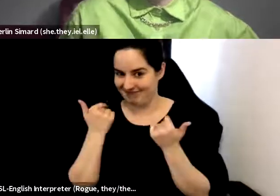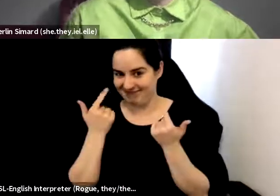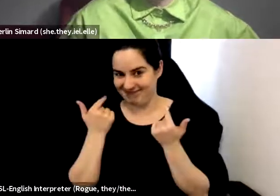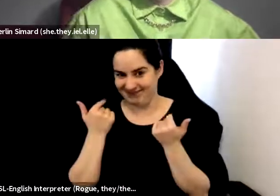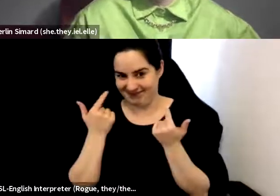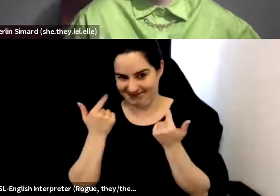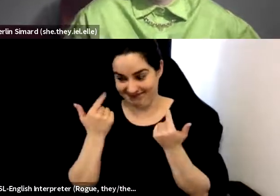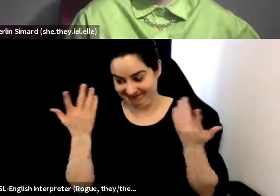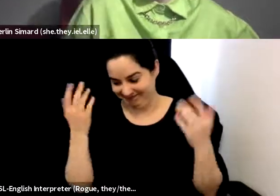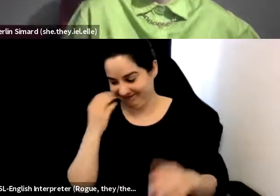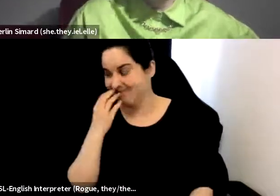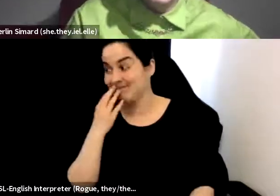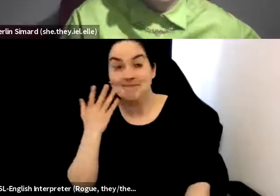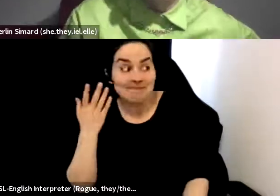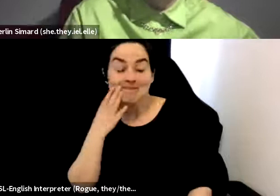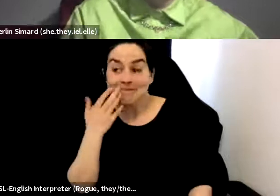That's it.